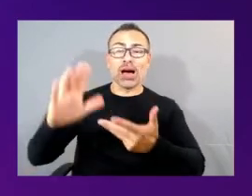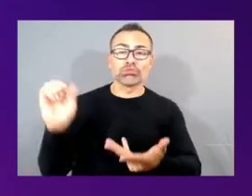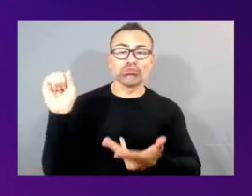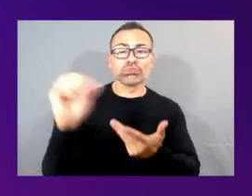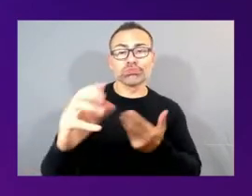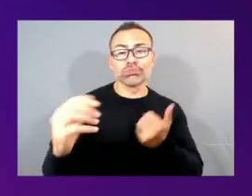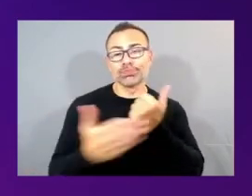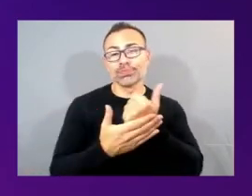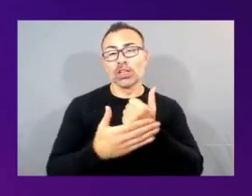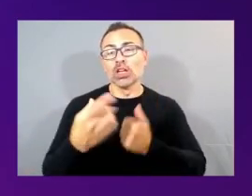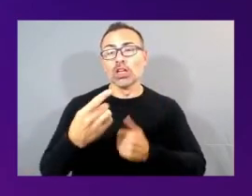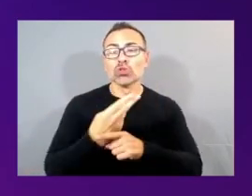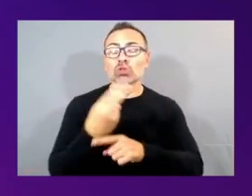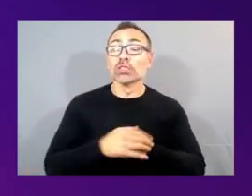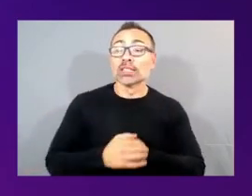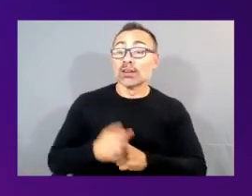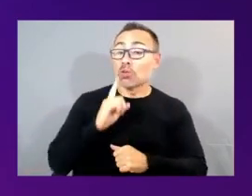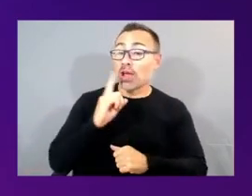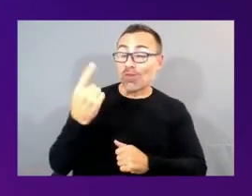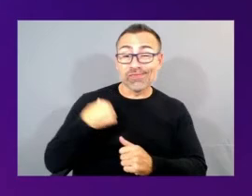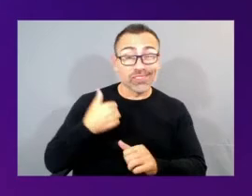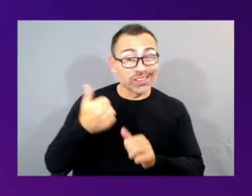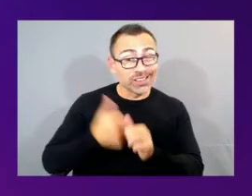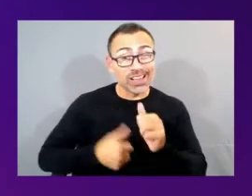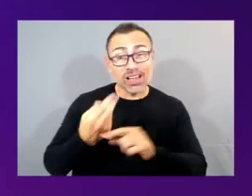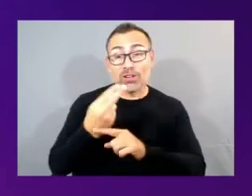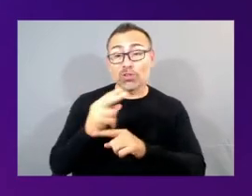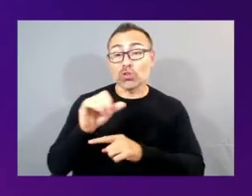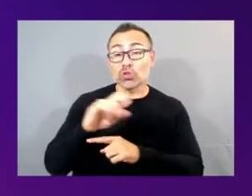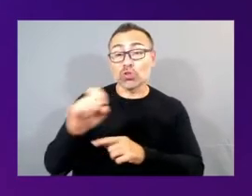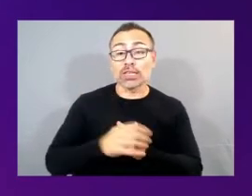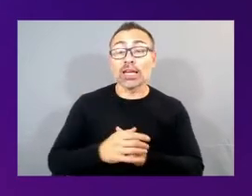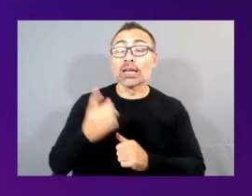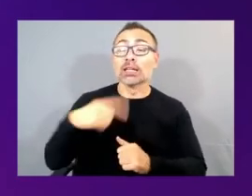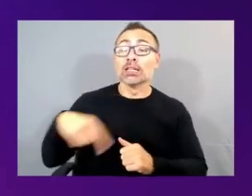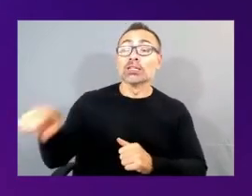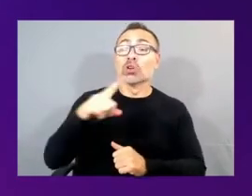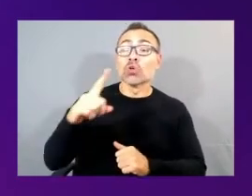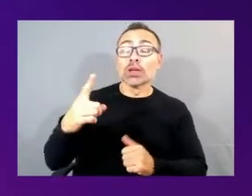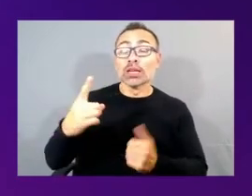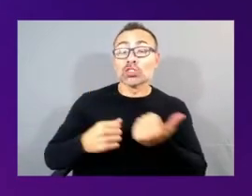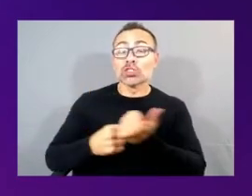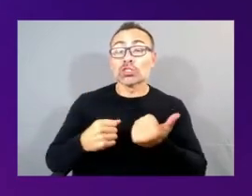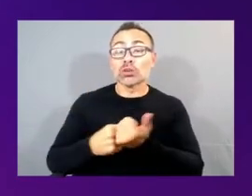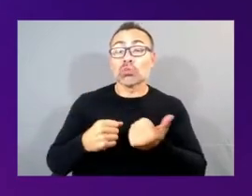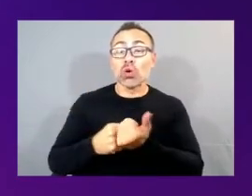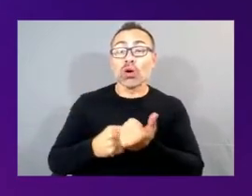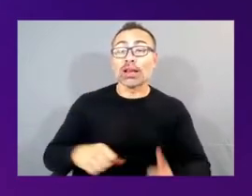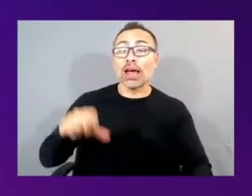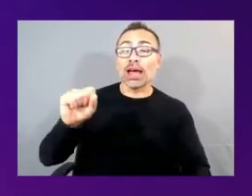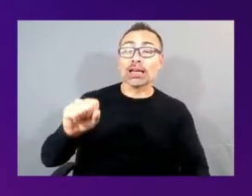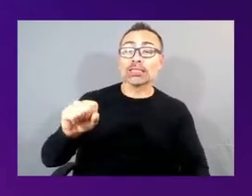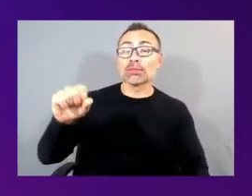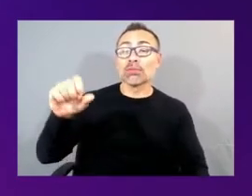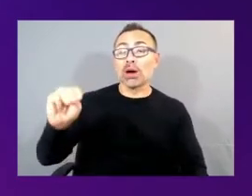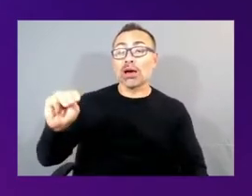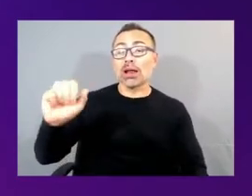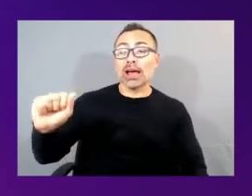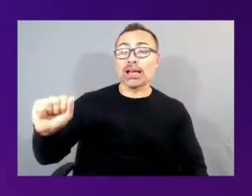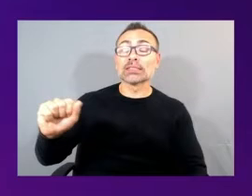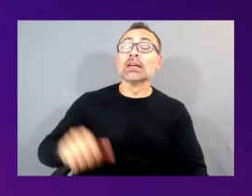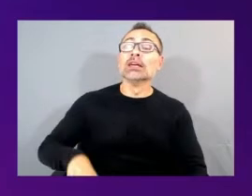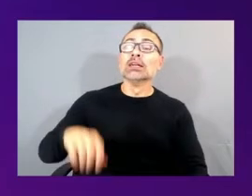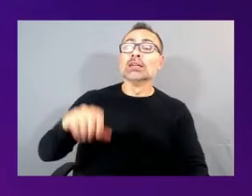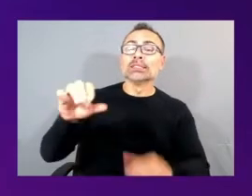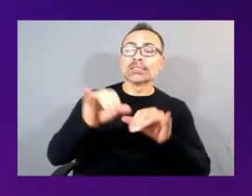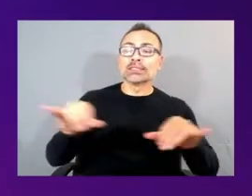also support OPC-UA, which is a standard for modern assets, as well as Modbus, which is mainly used for